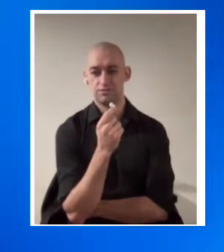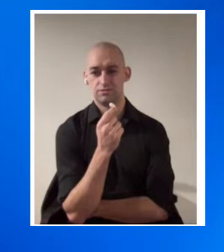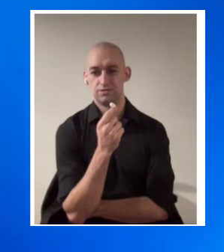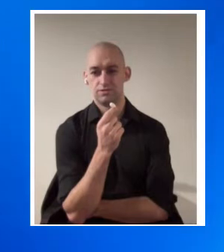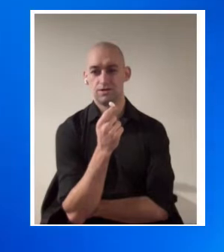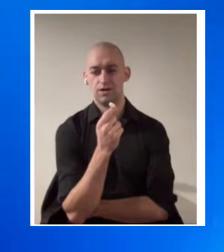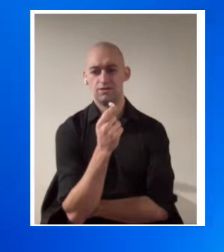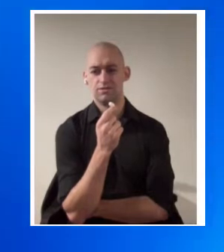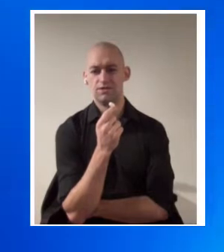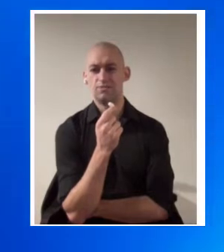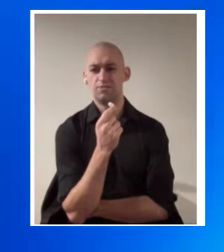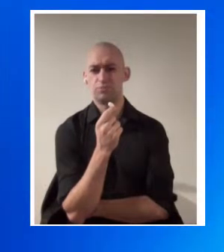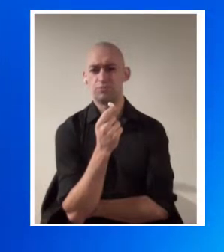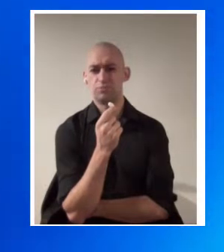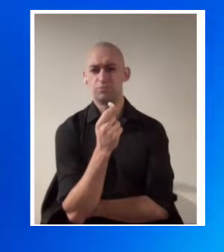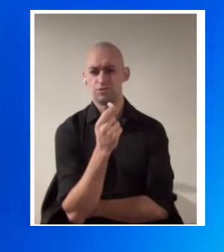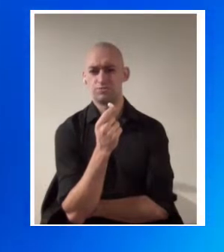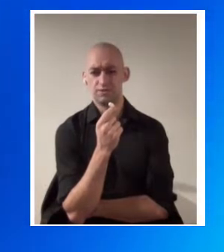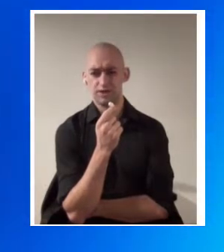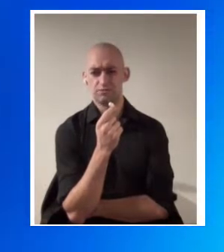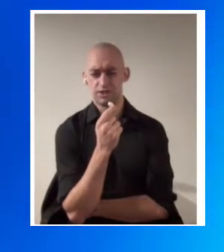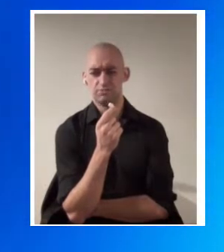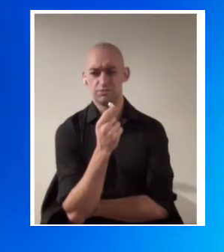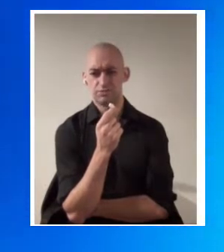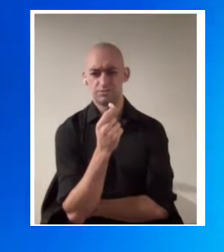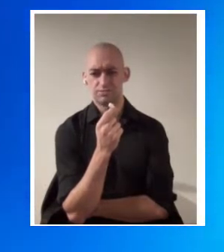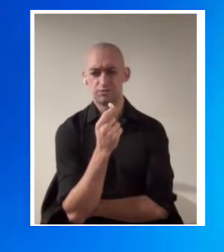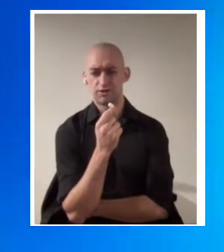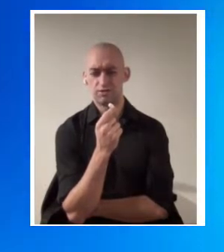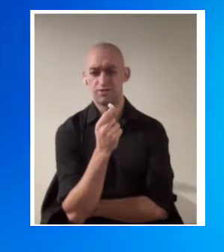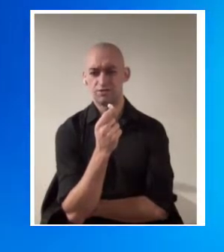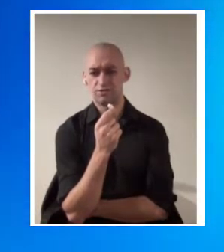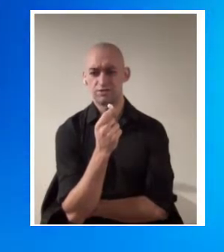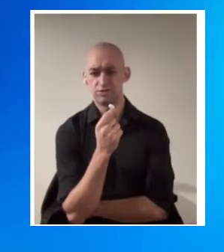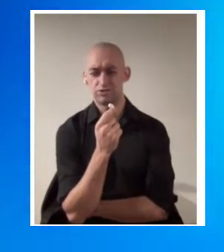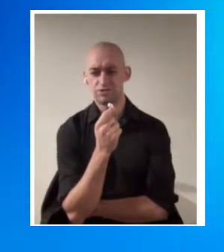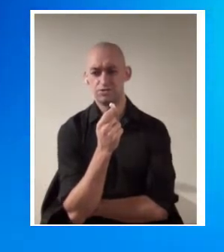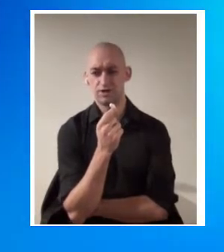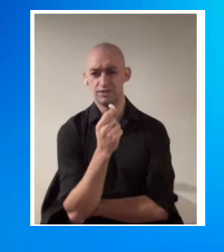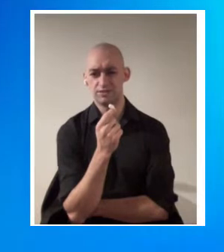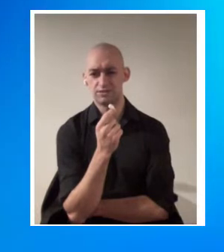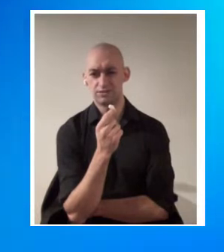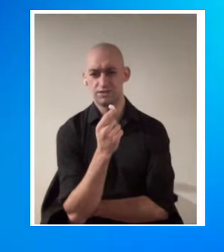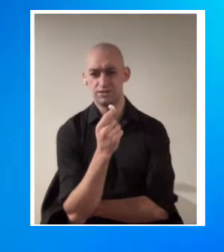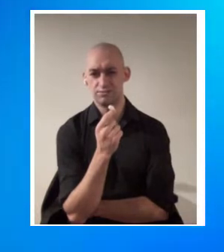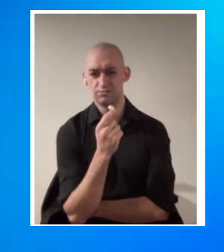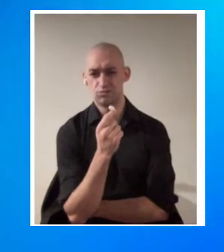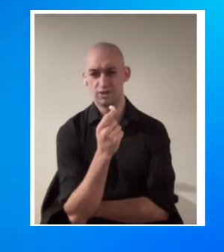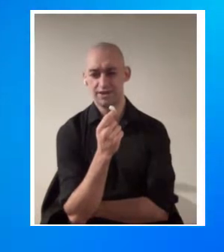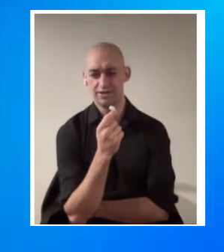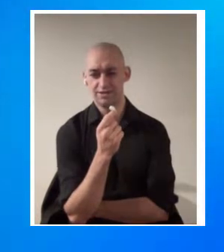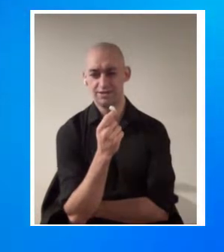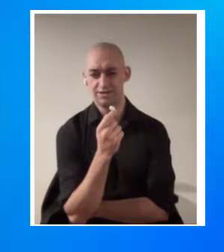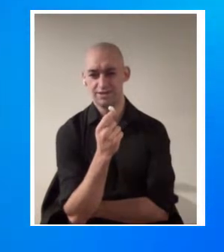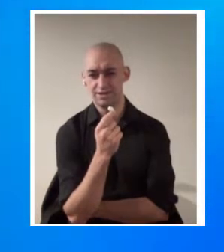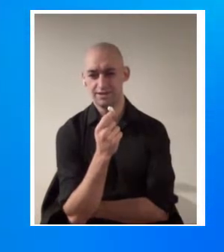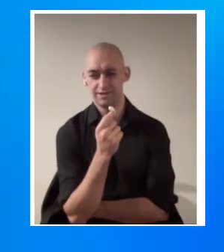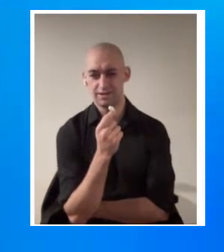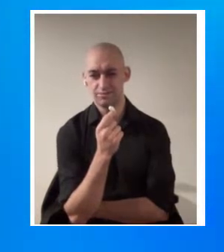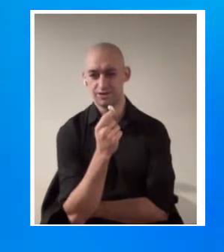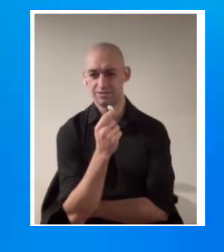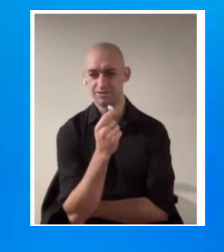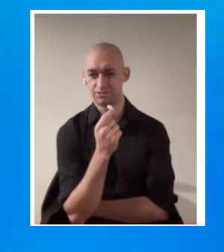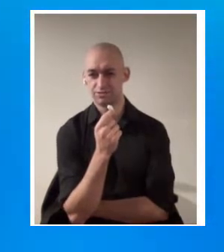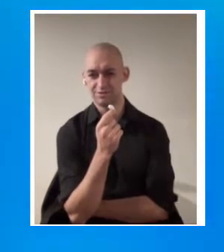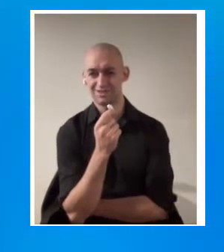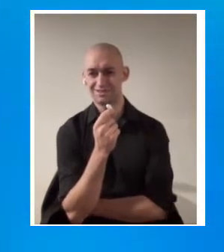on at the same time. But, and then I may need two screens with two different on both